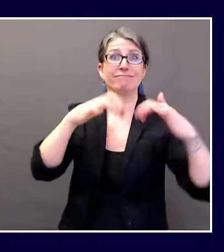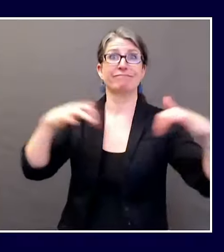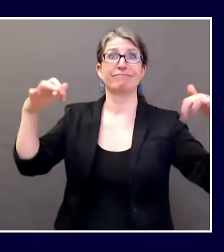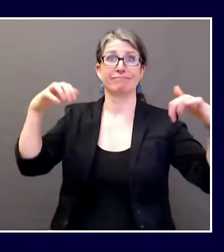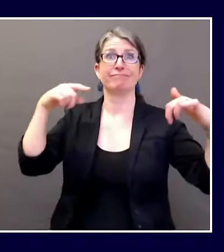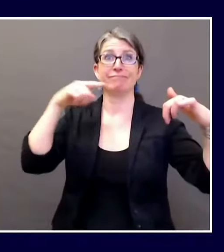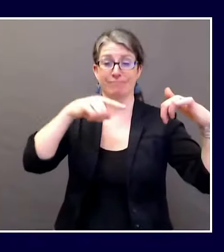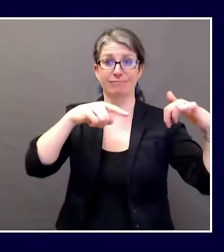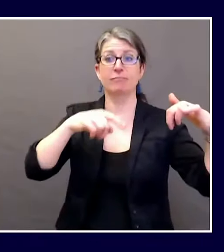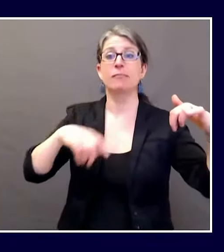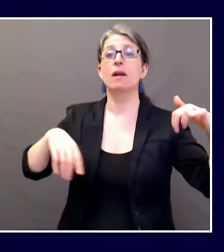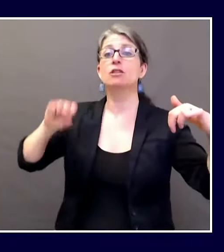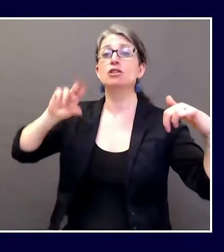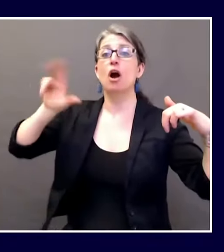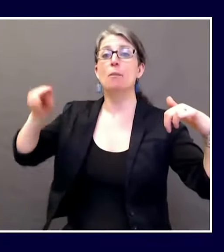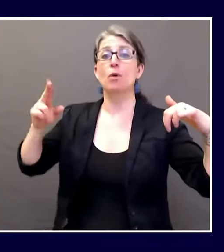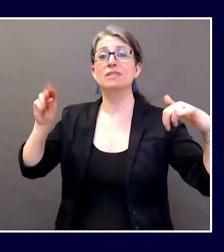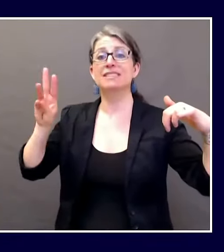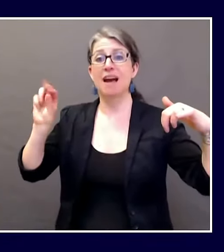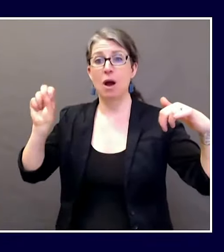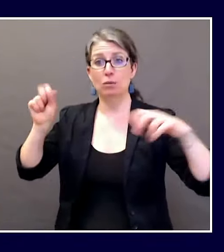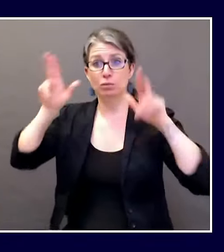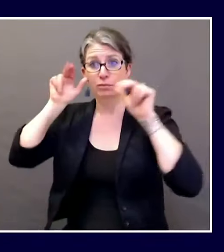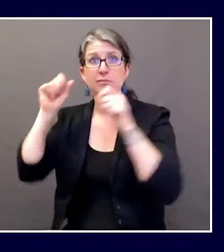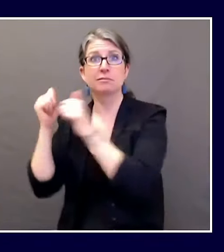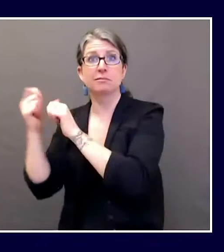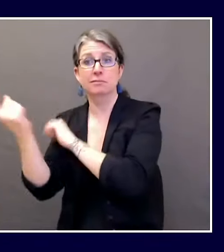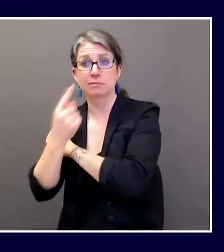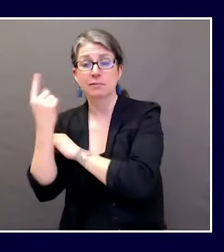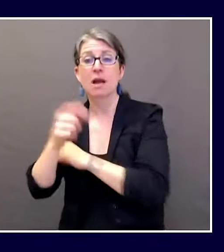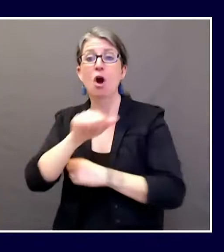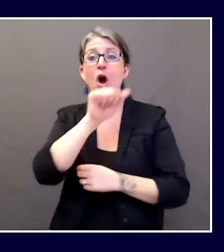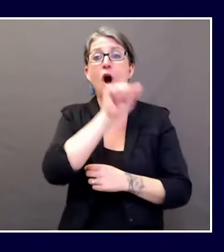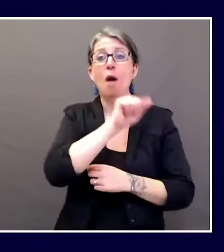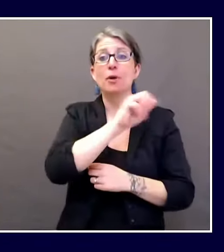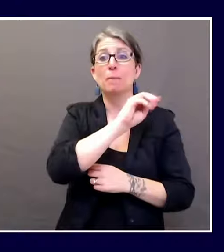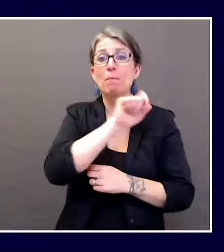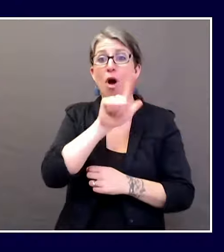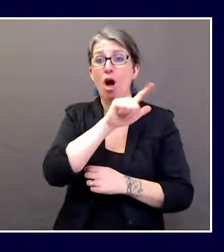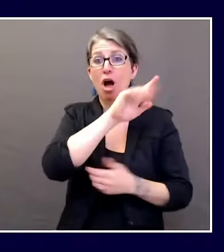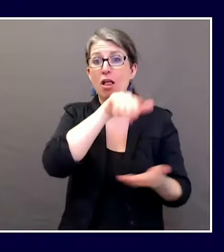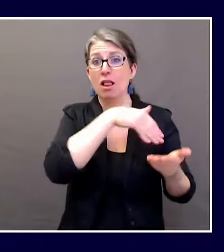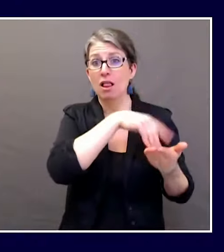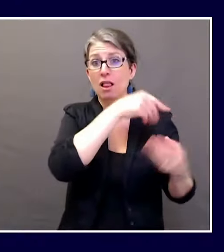Mall site, all of whom reported that same thing, which is they open up appointments as they